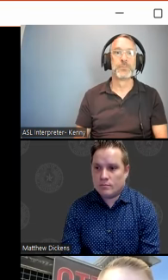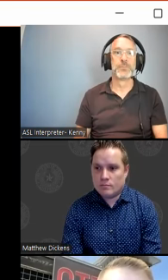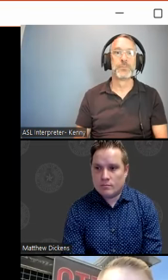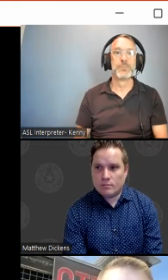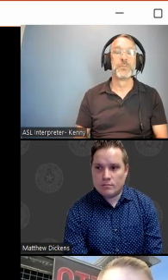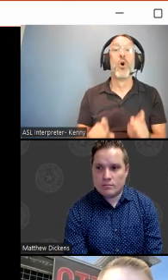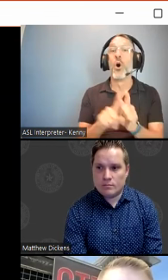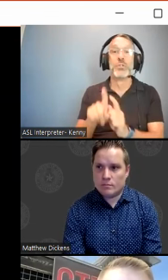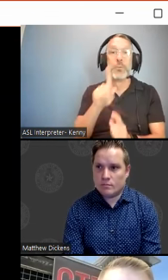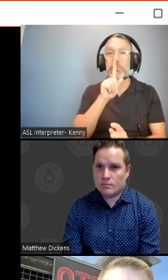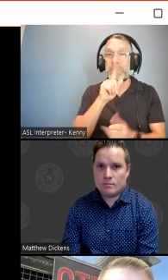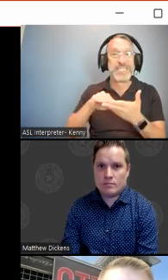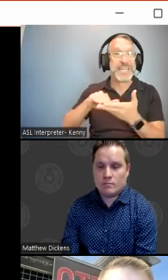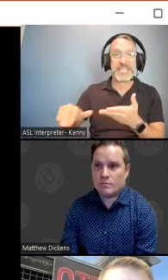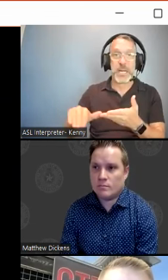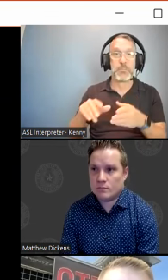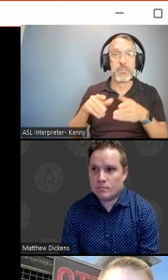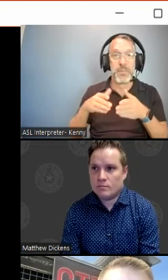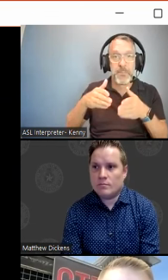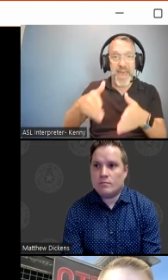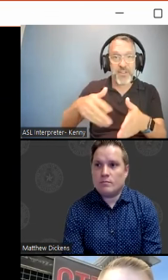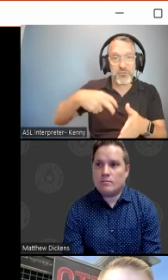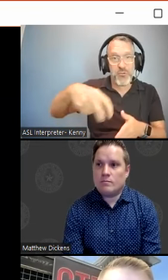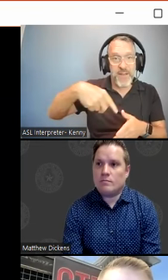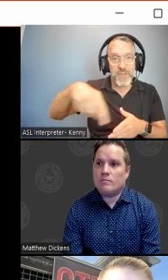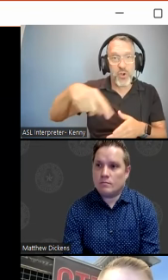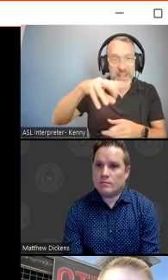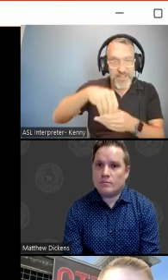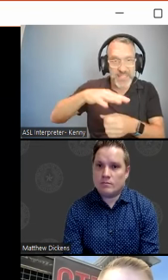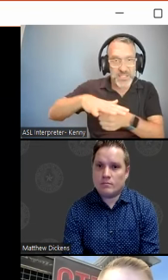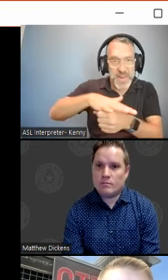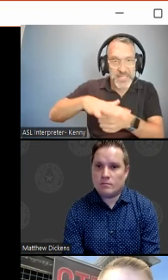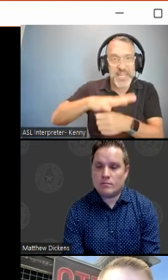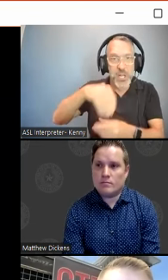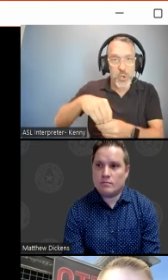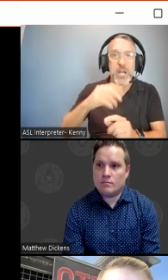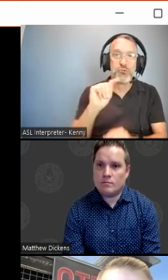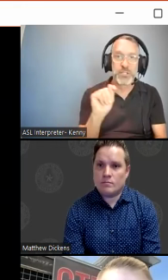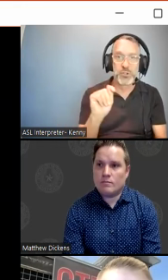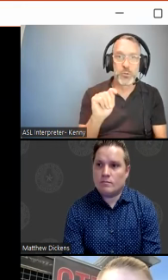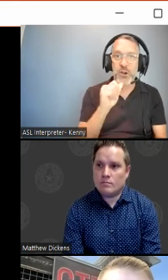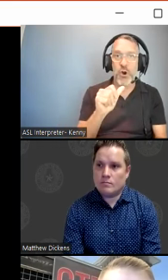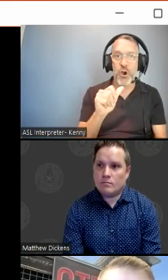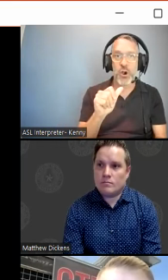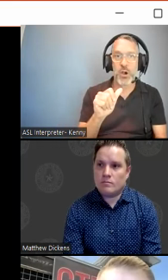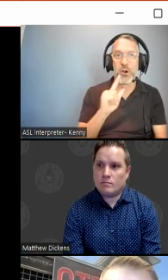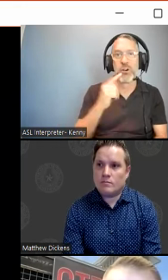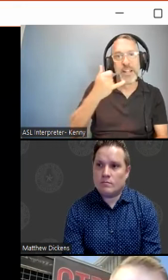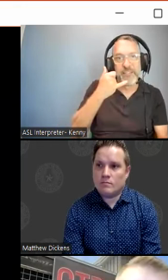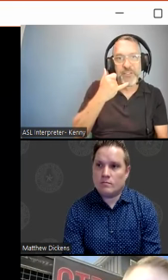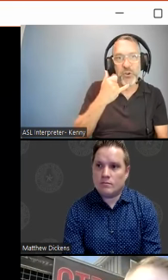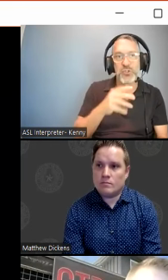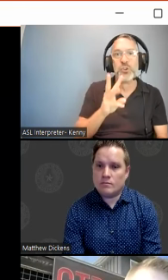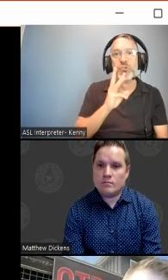This also does not exempt the path of travel elements within the tenant space, including restrooms that are located or telephones or drinking